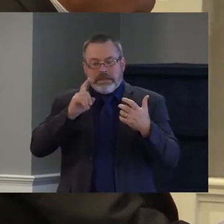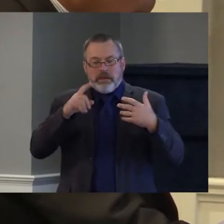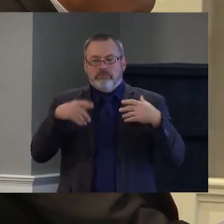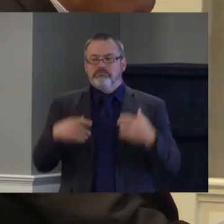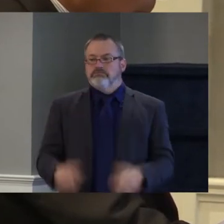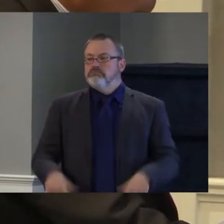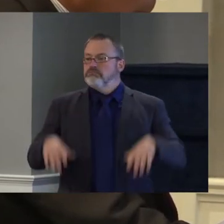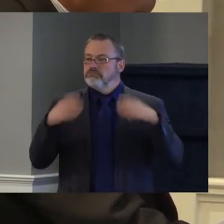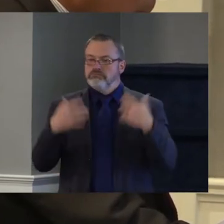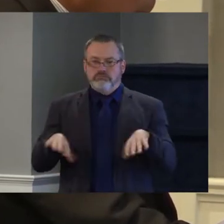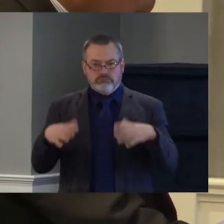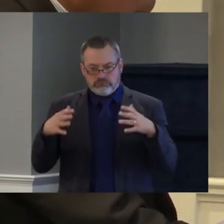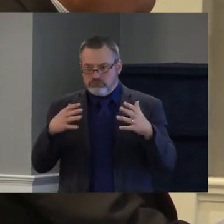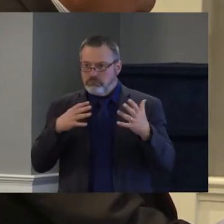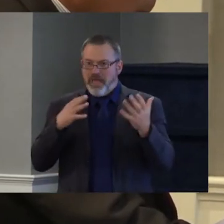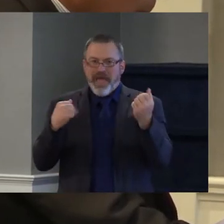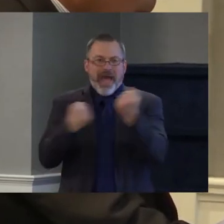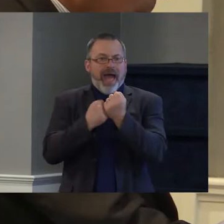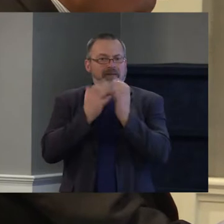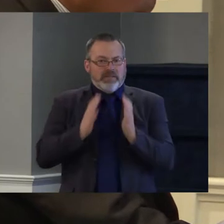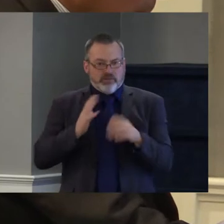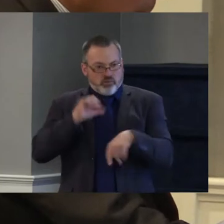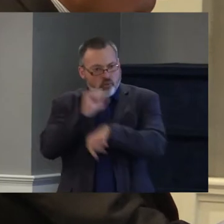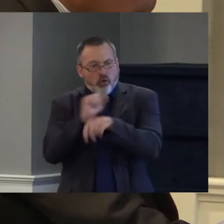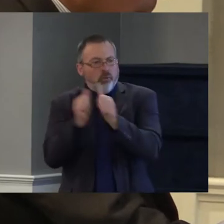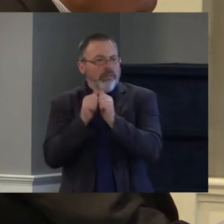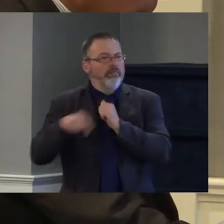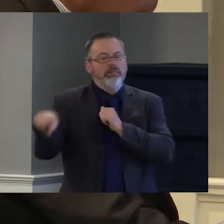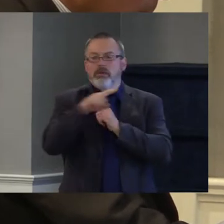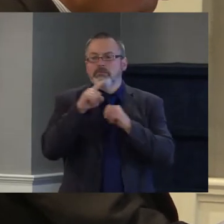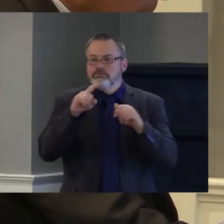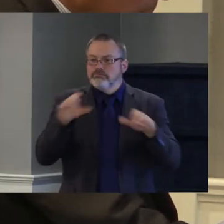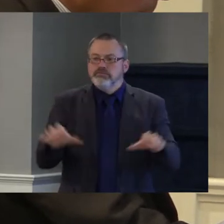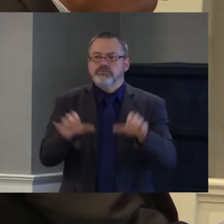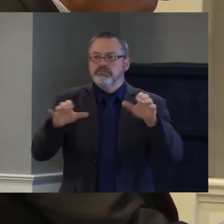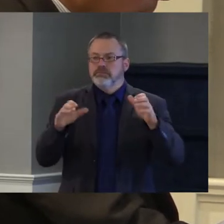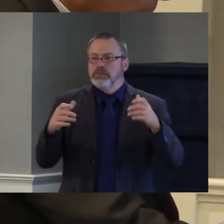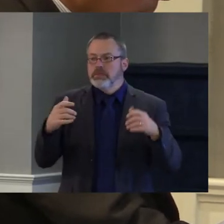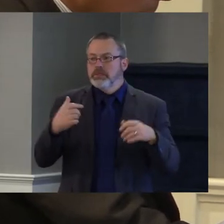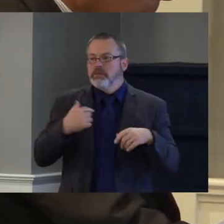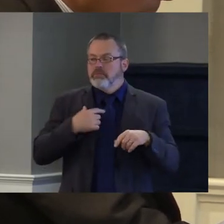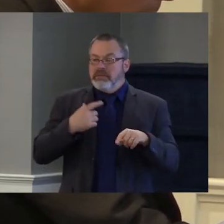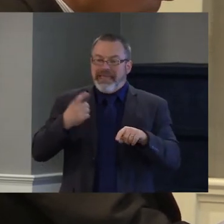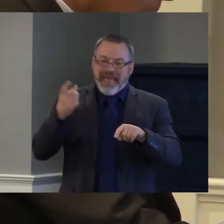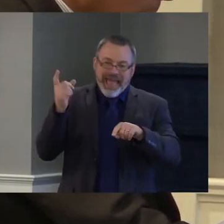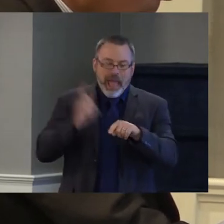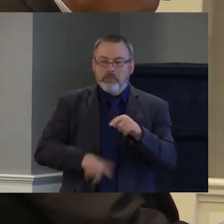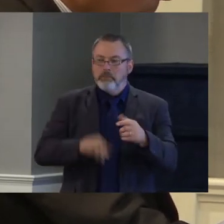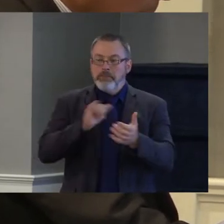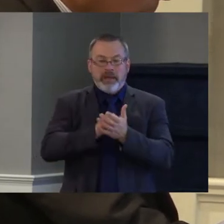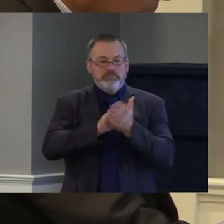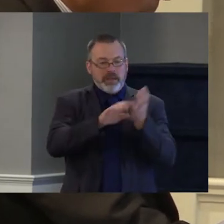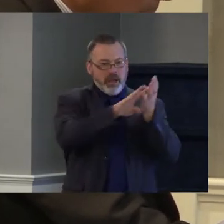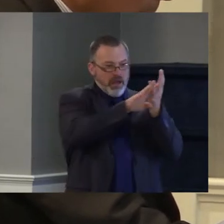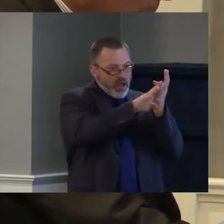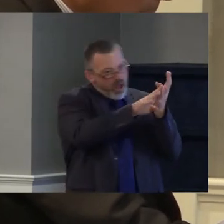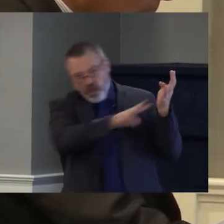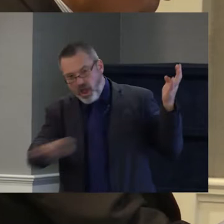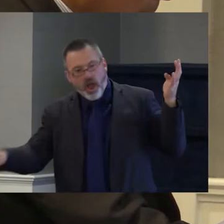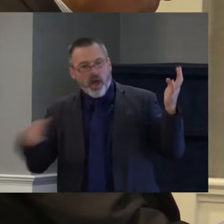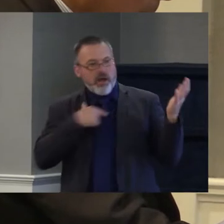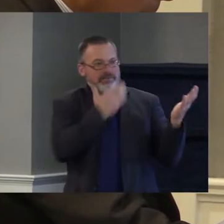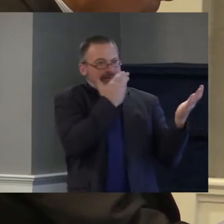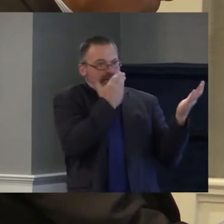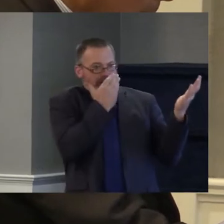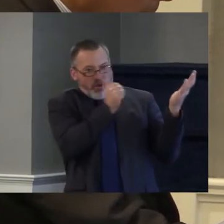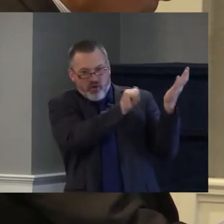advocates and activists come before me. I cannot even begin to thank them all for their sacrifice in the fight to ensure my rights and the rights of